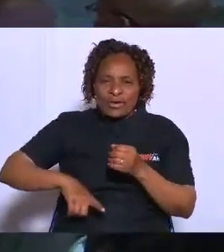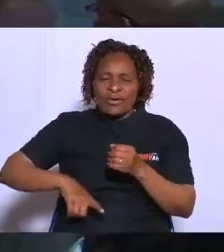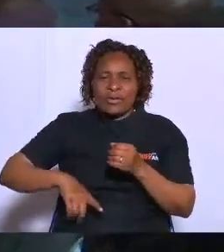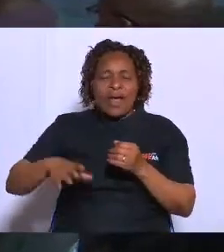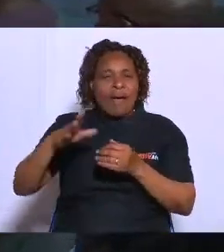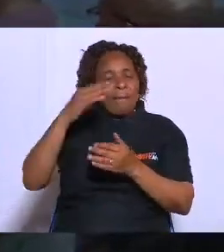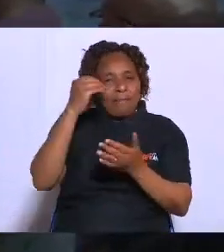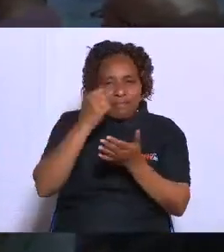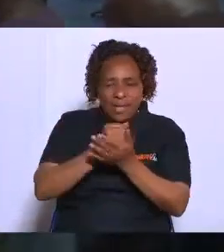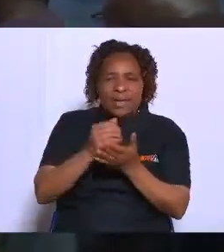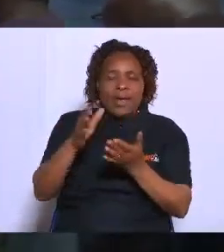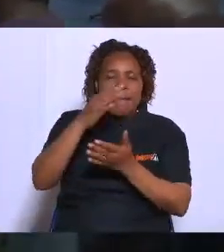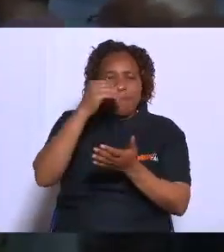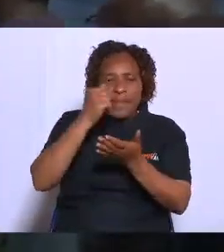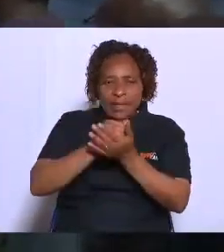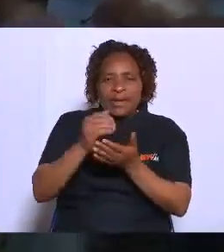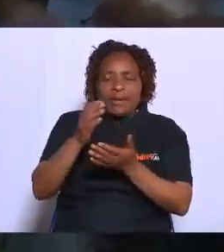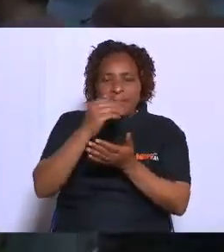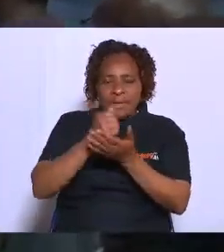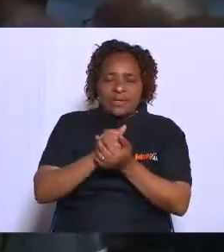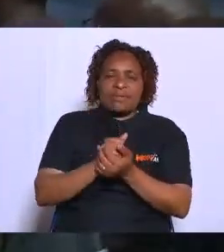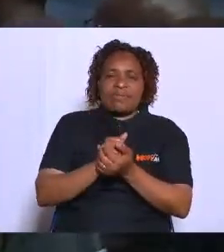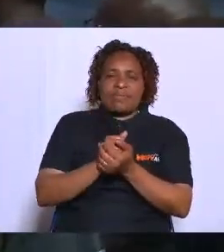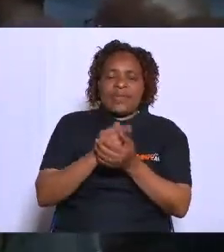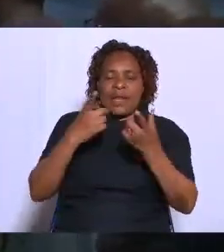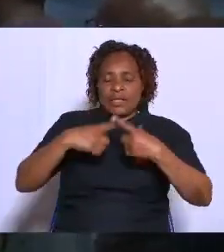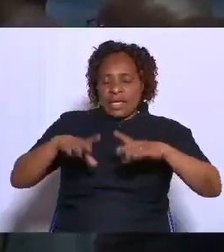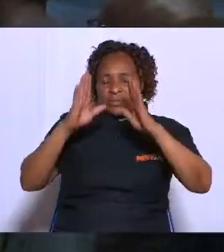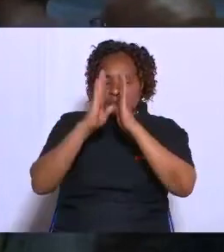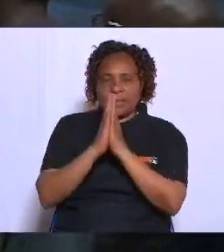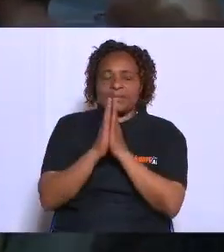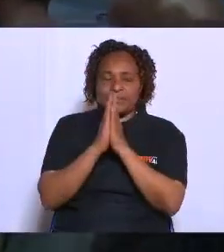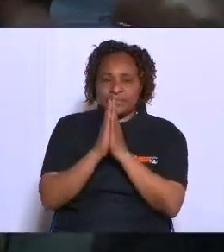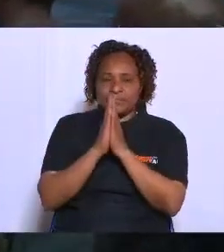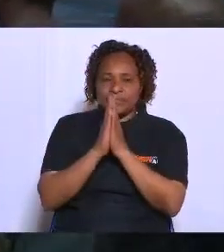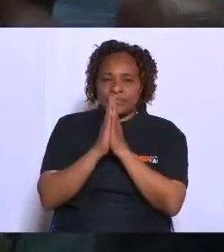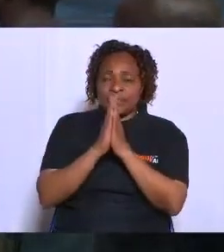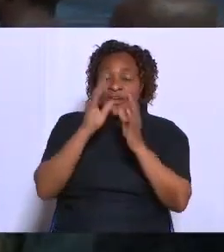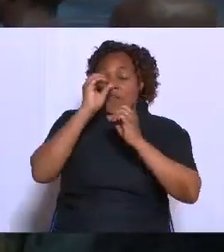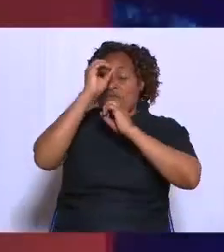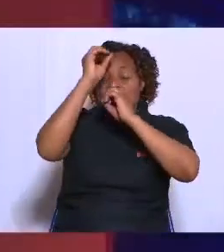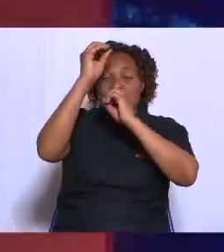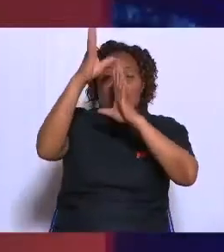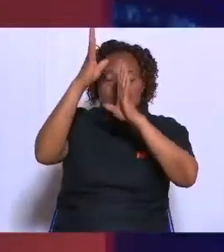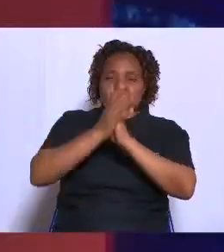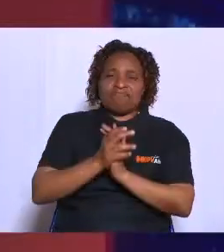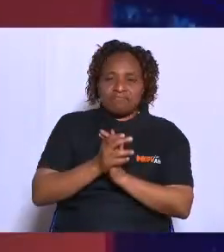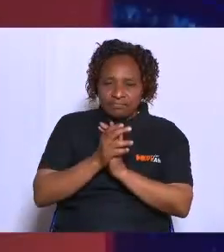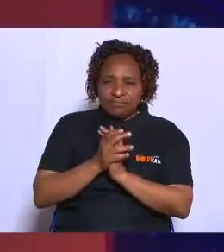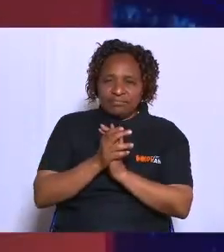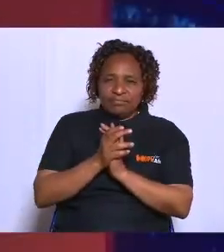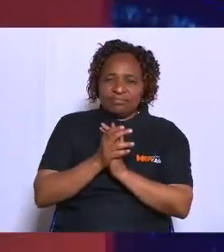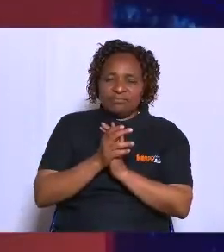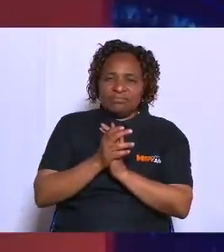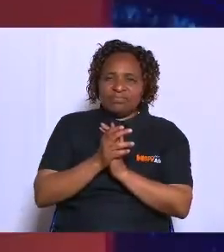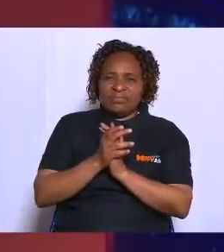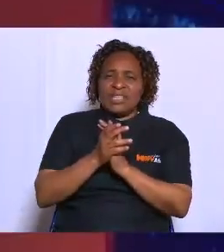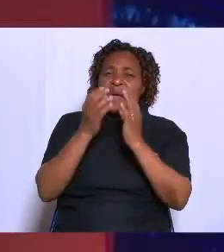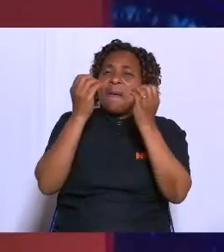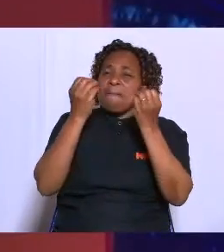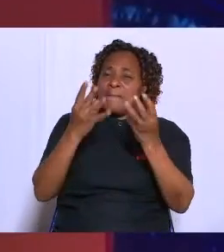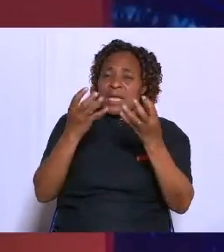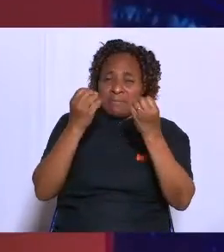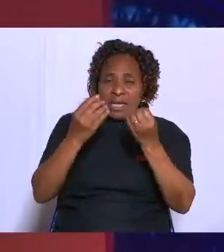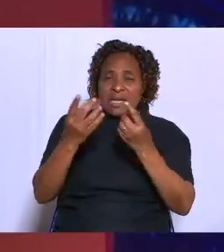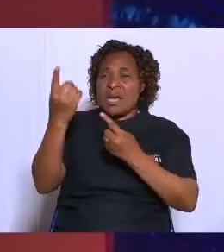amen amen amen let's pray together father Baba men and women